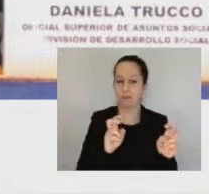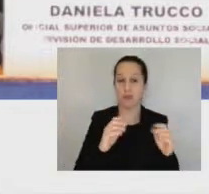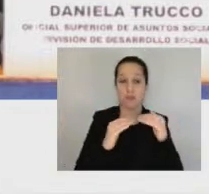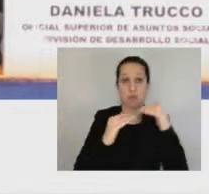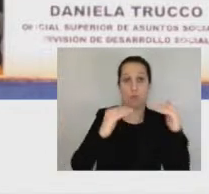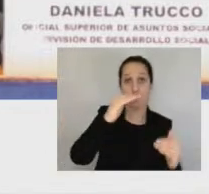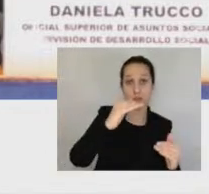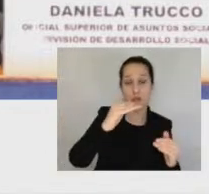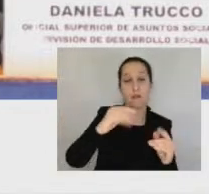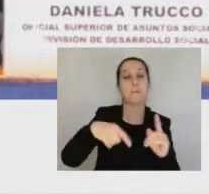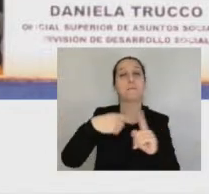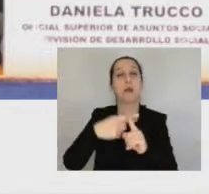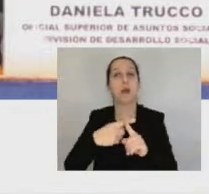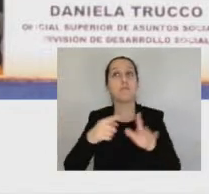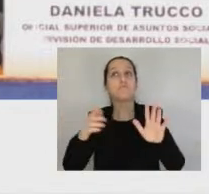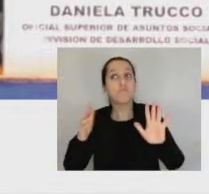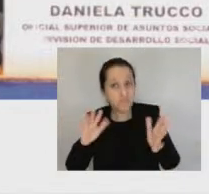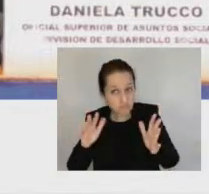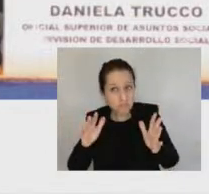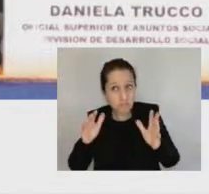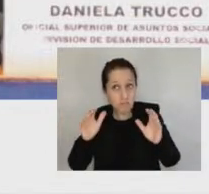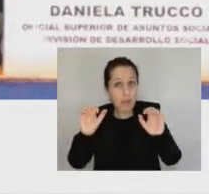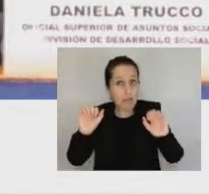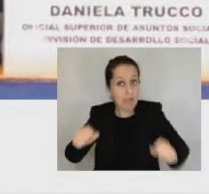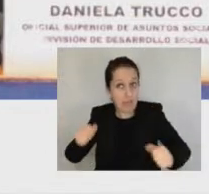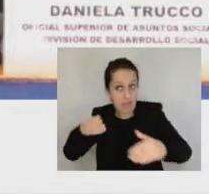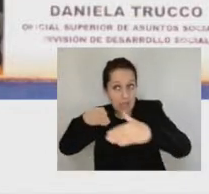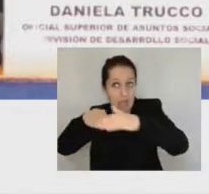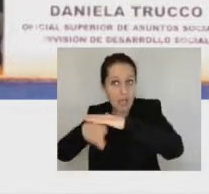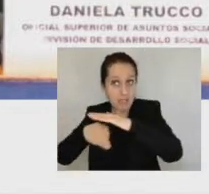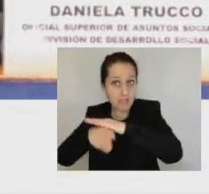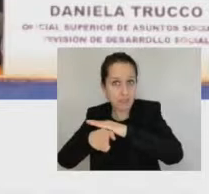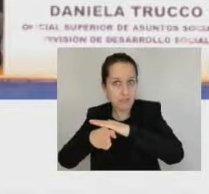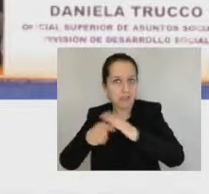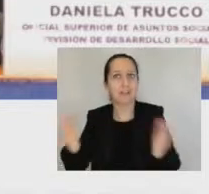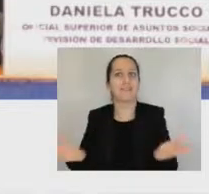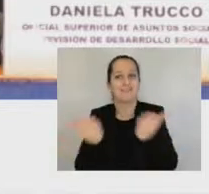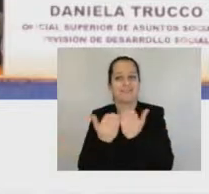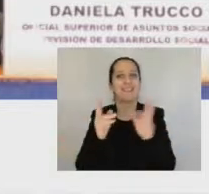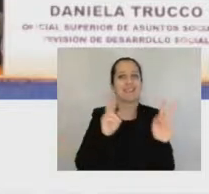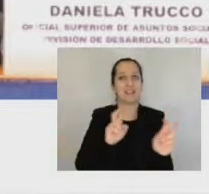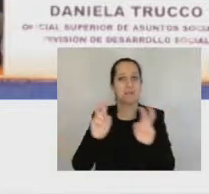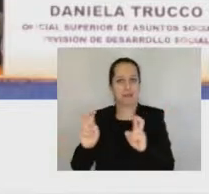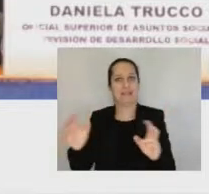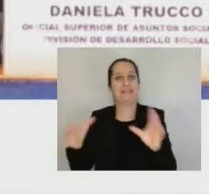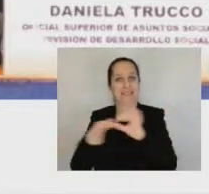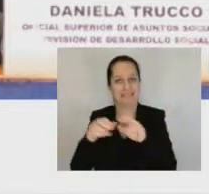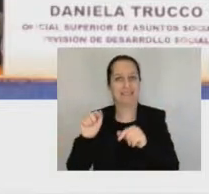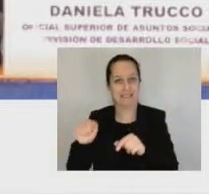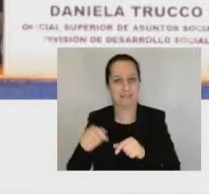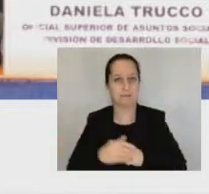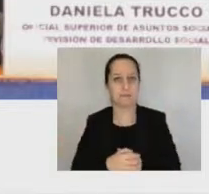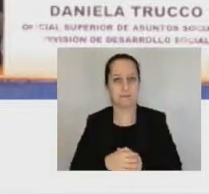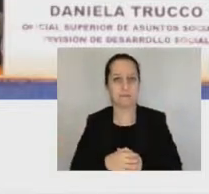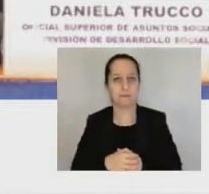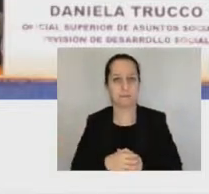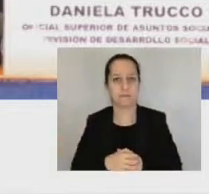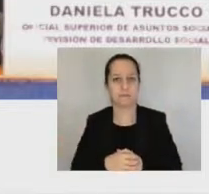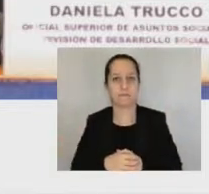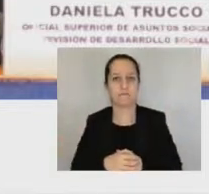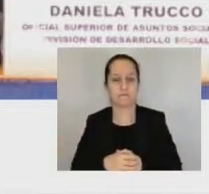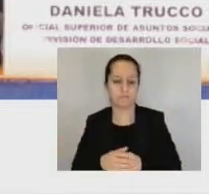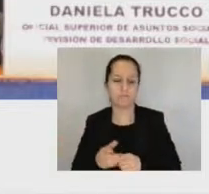of opportunities with the access probability. So here we would have this synthetic index,